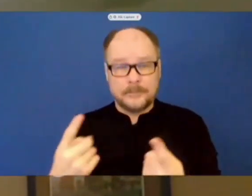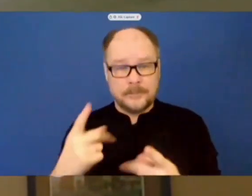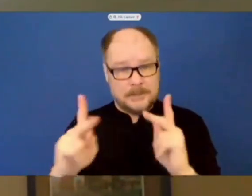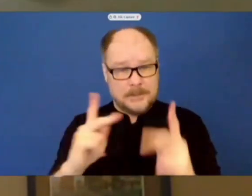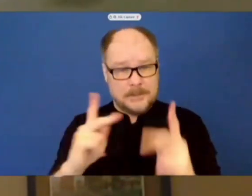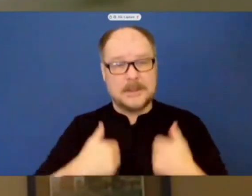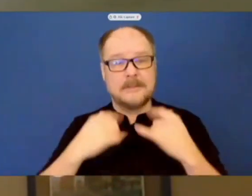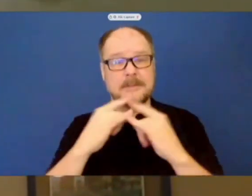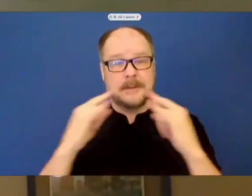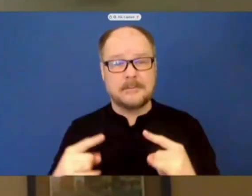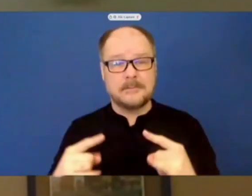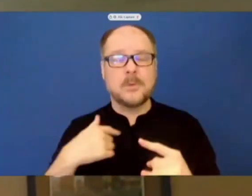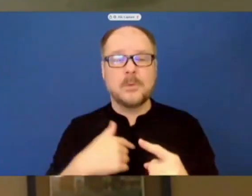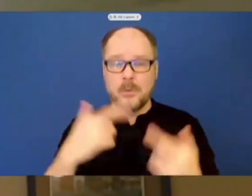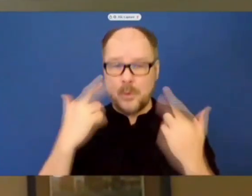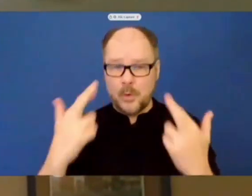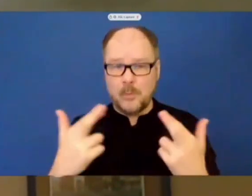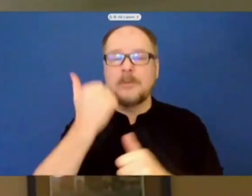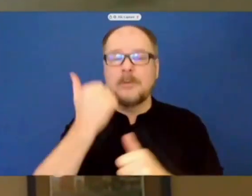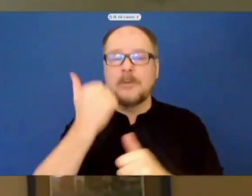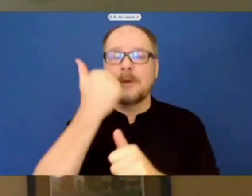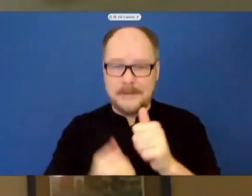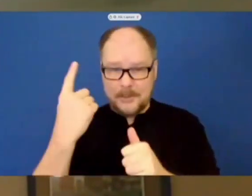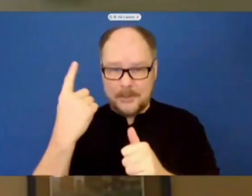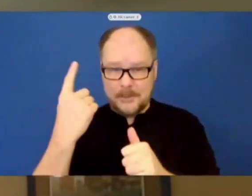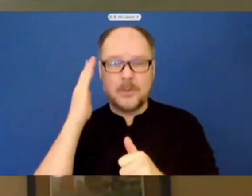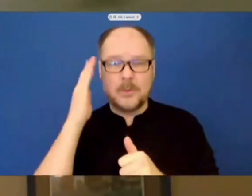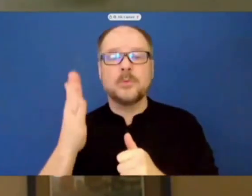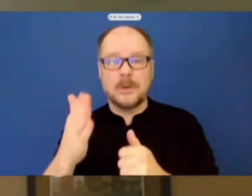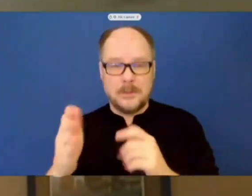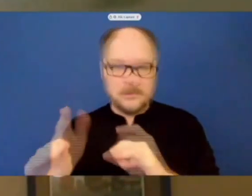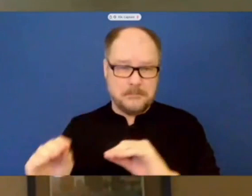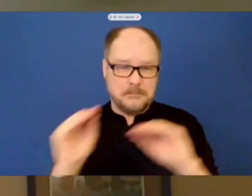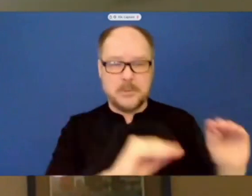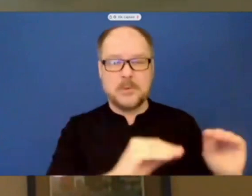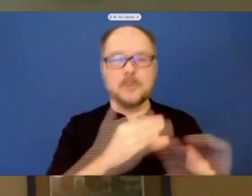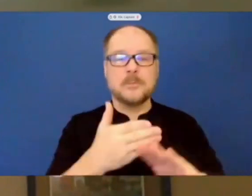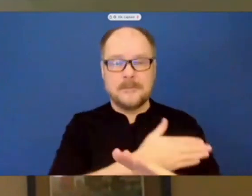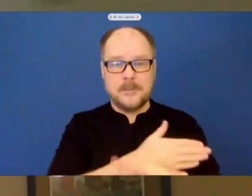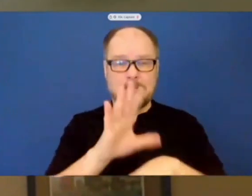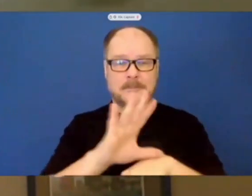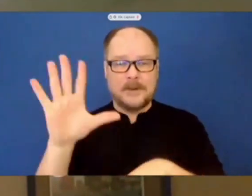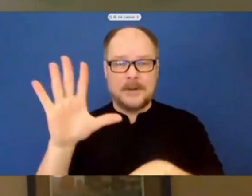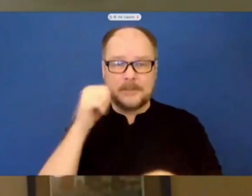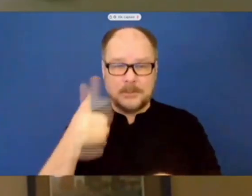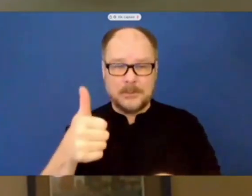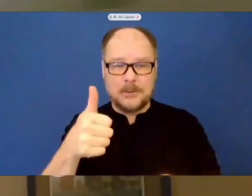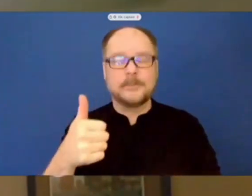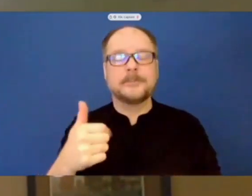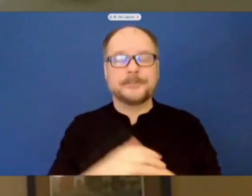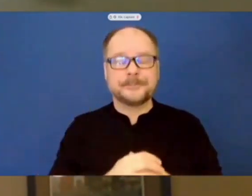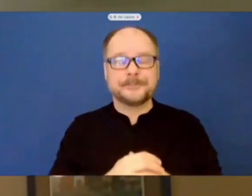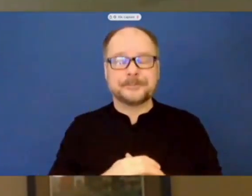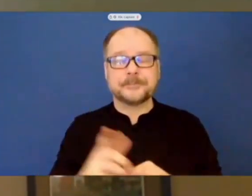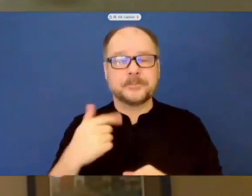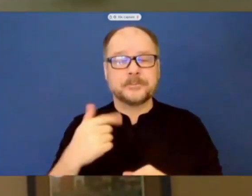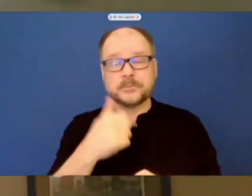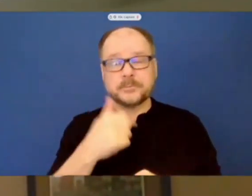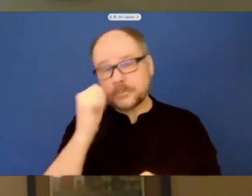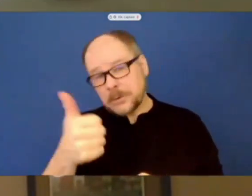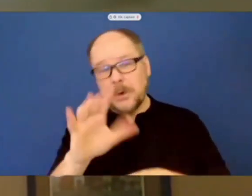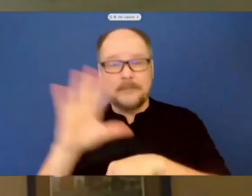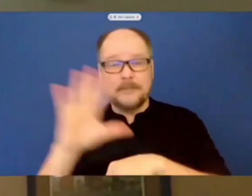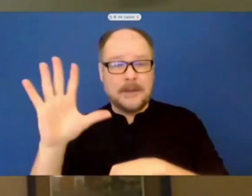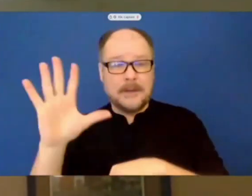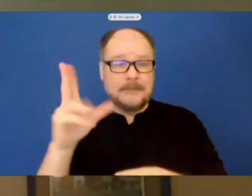are hopeful that we will have everybody relocated as of 5 p.m. tomorrow. We'll have to see where we are at that point in time and see what we